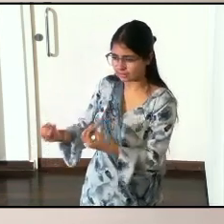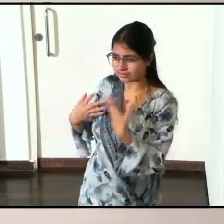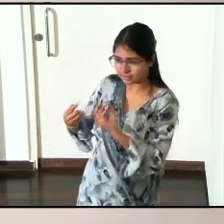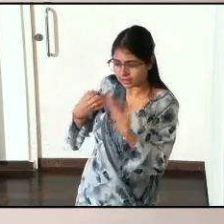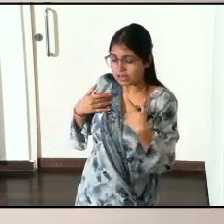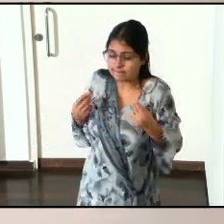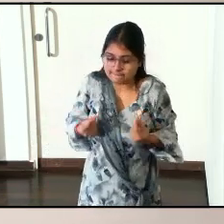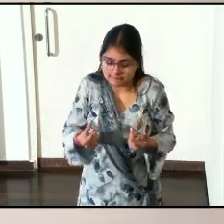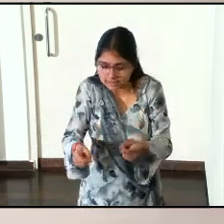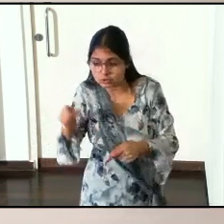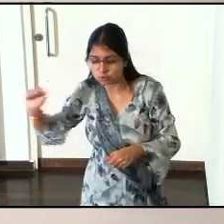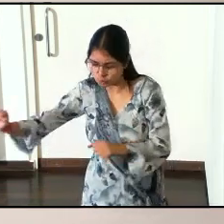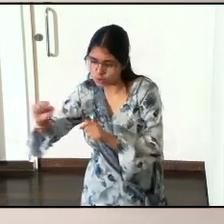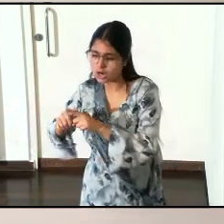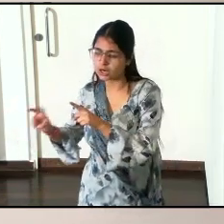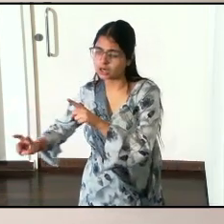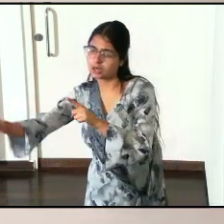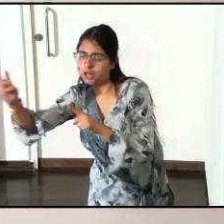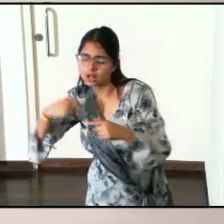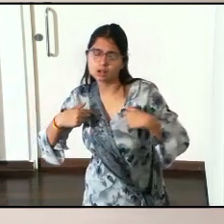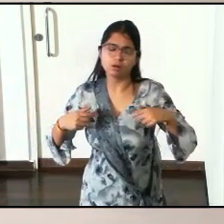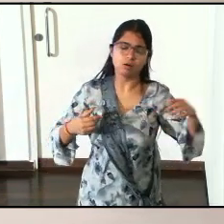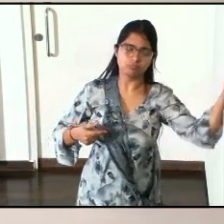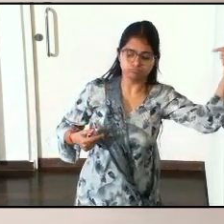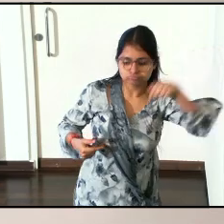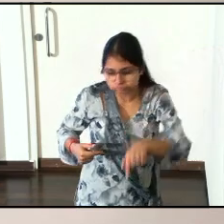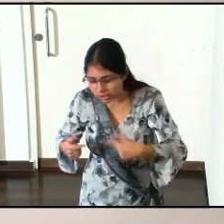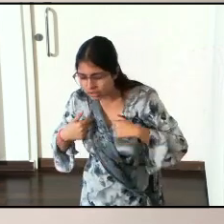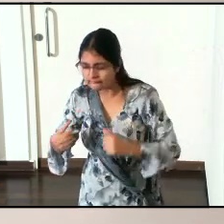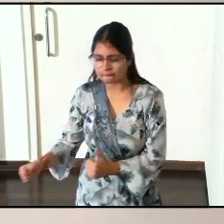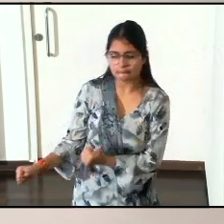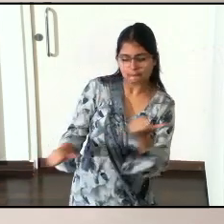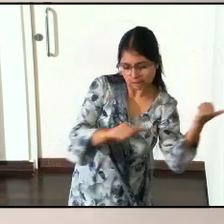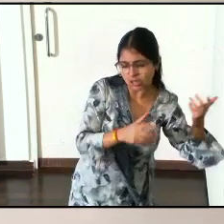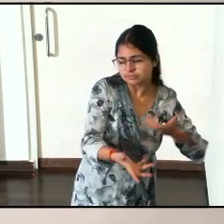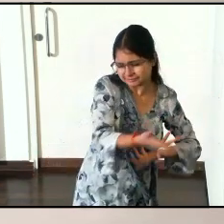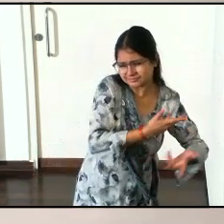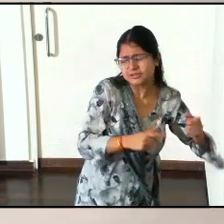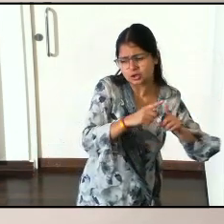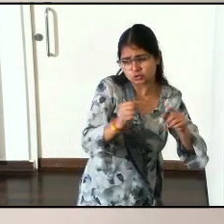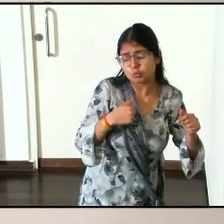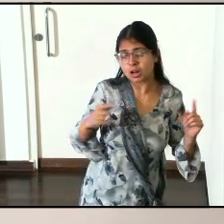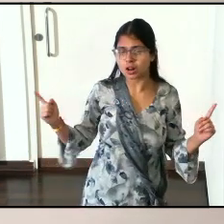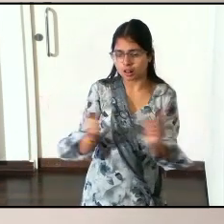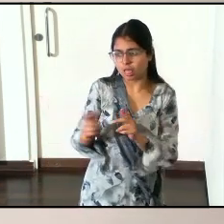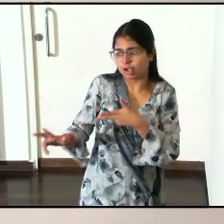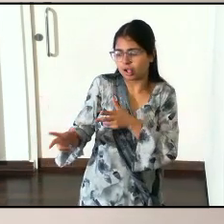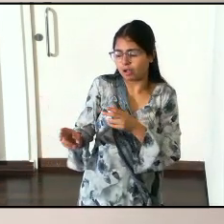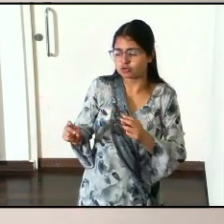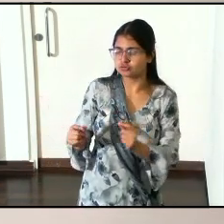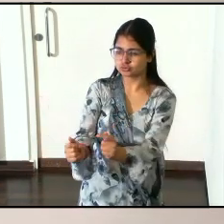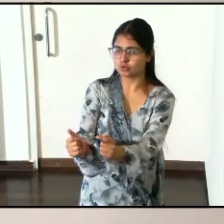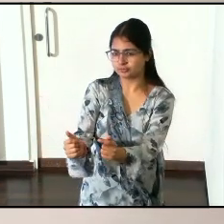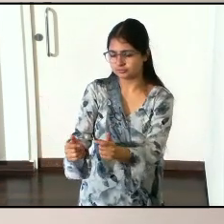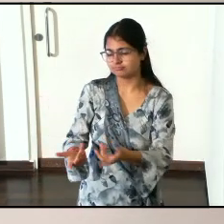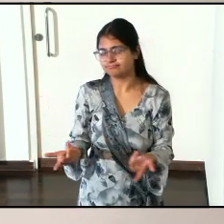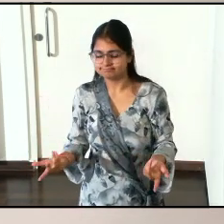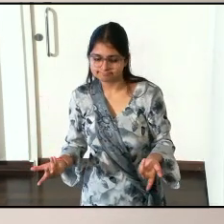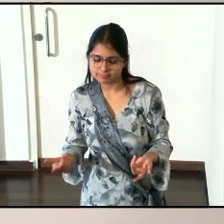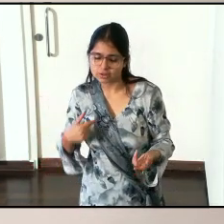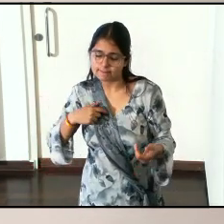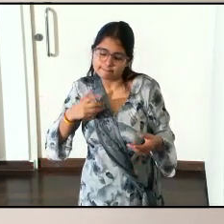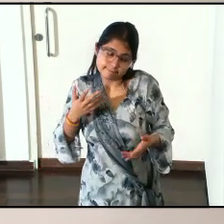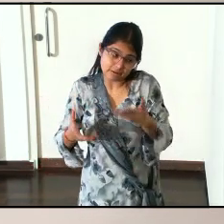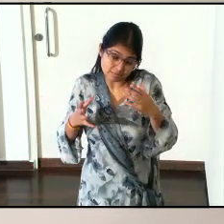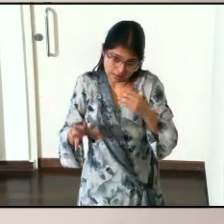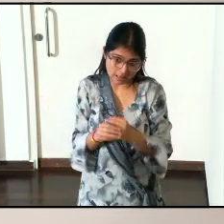She was traveling. I was about to come away. I will go back and continue that conversation. And perhaps Lakshmi can add more things to